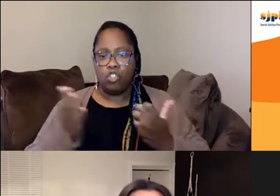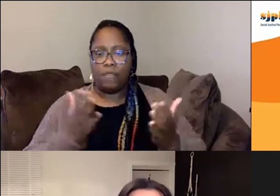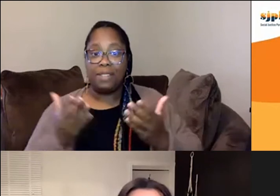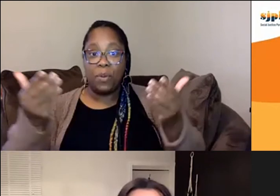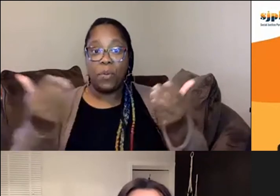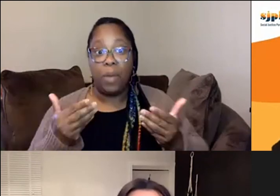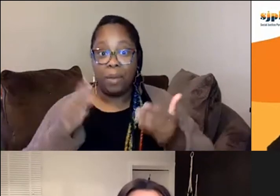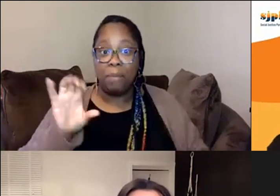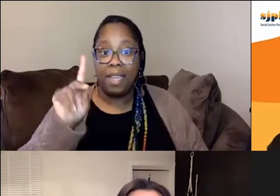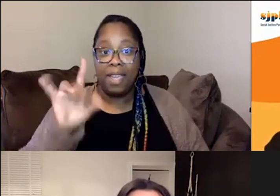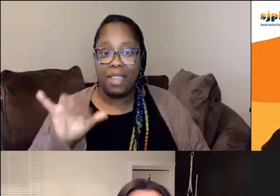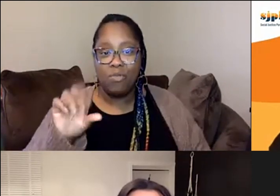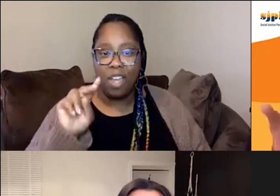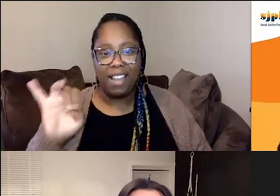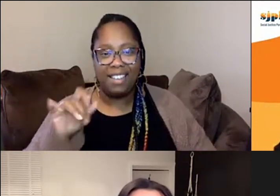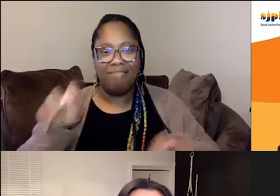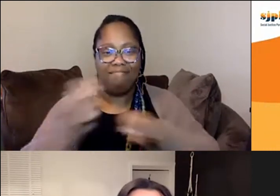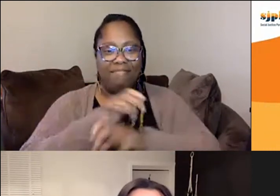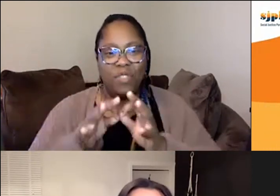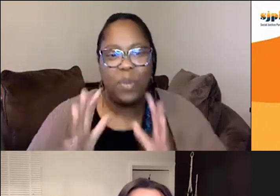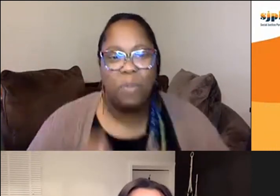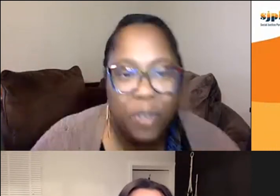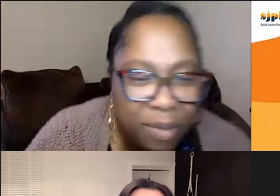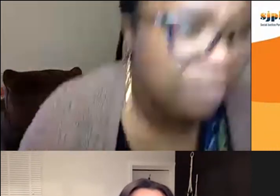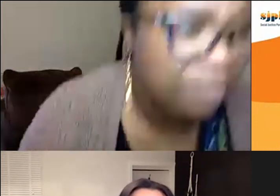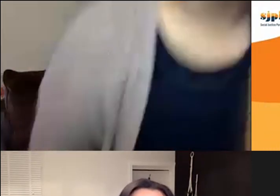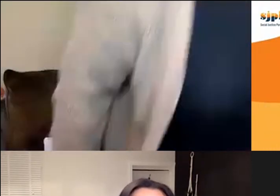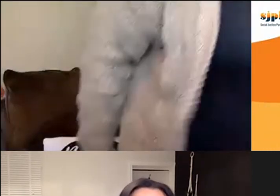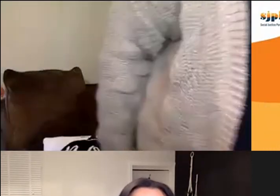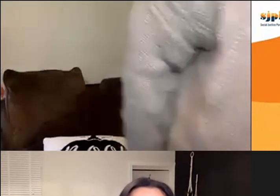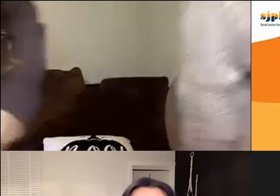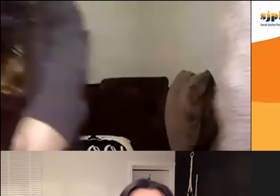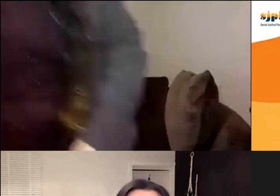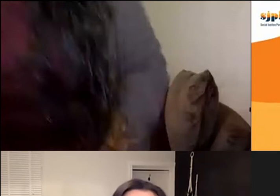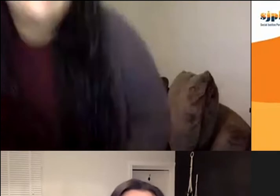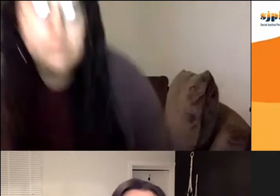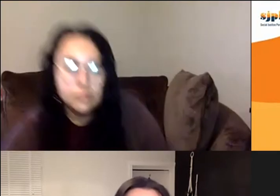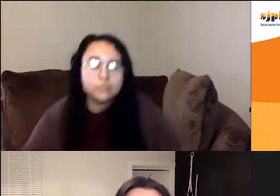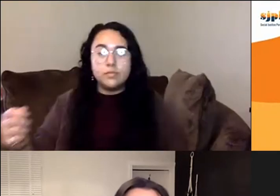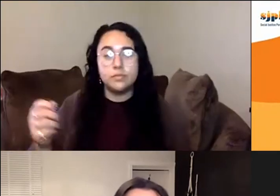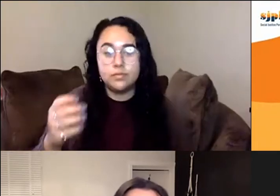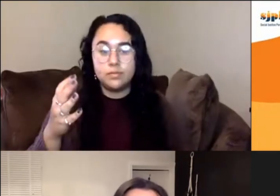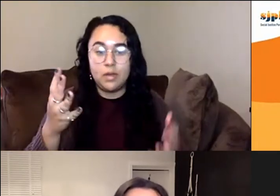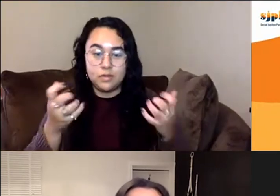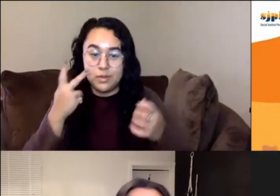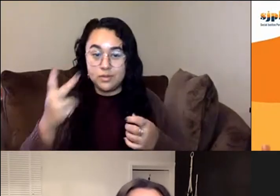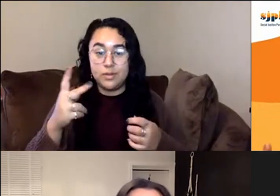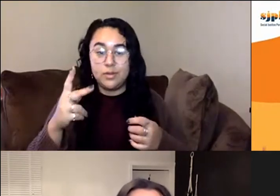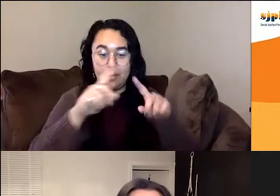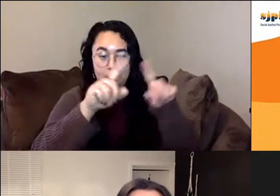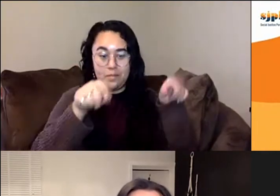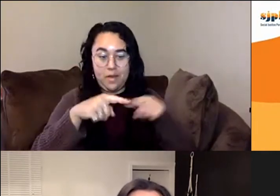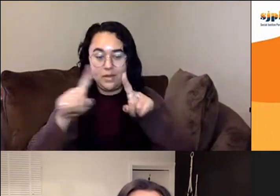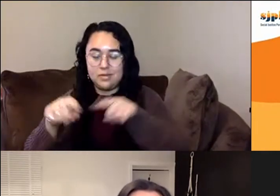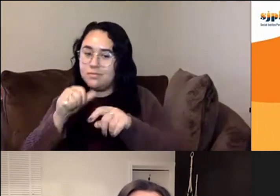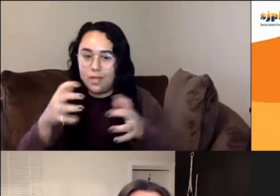Welcome, Becky and Ronnie. It's good to see you. I was waiting to see your boxes. I'm glad you're here. We don't have a lot of time, but we want to share with our